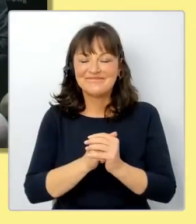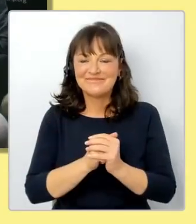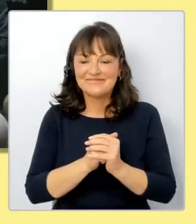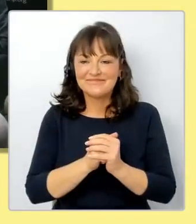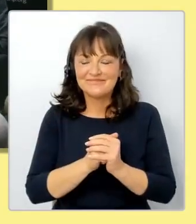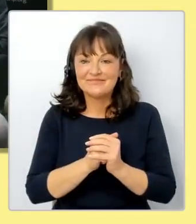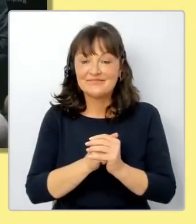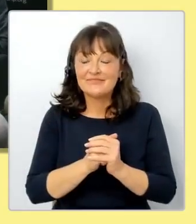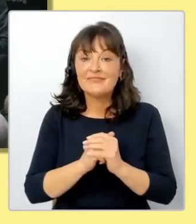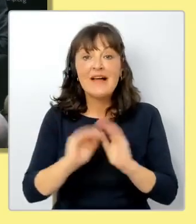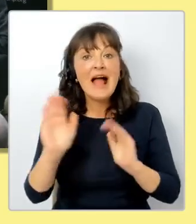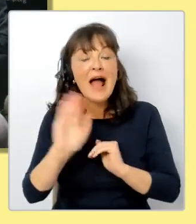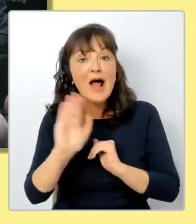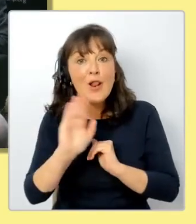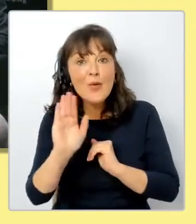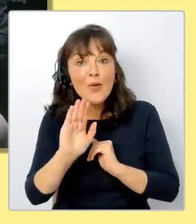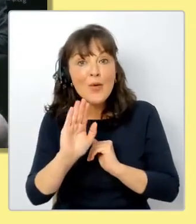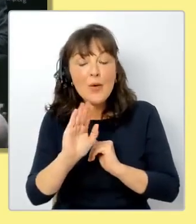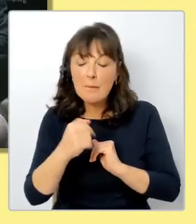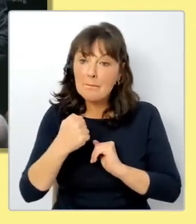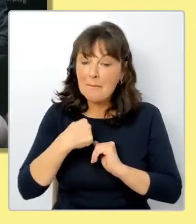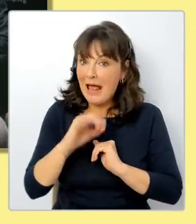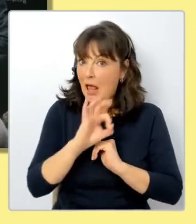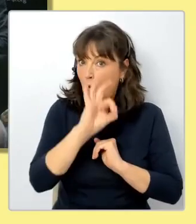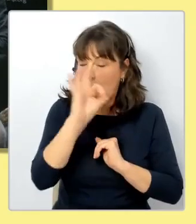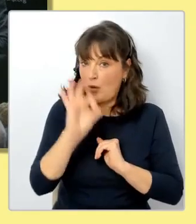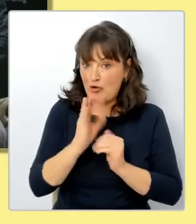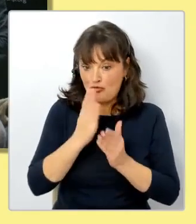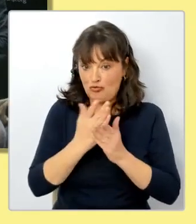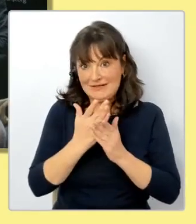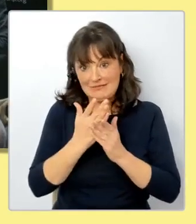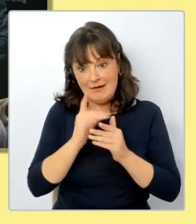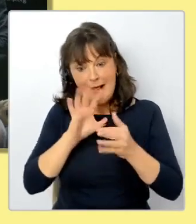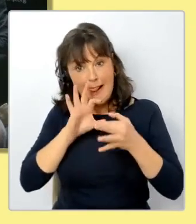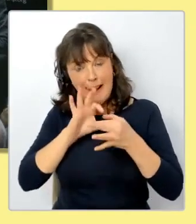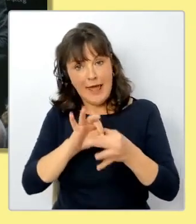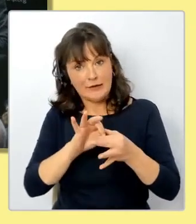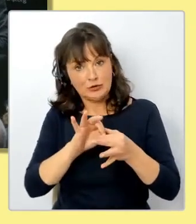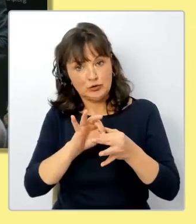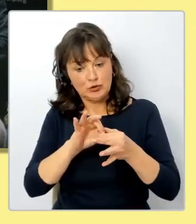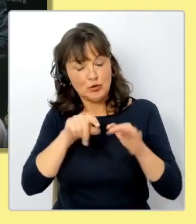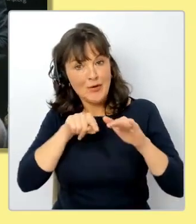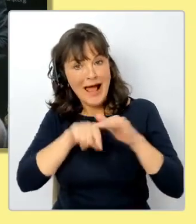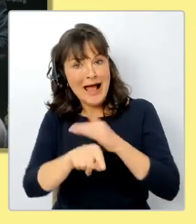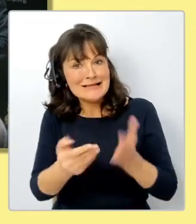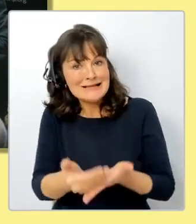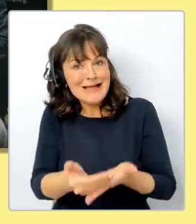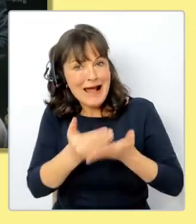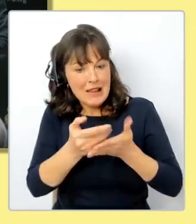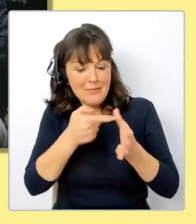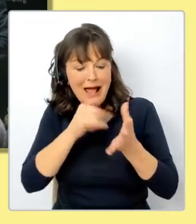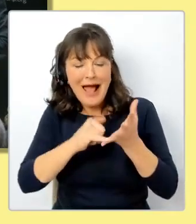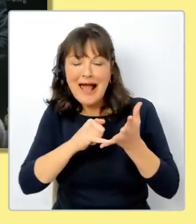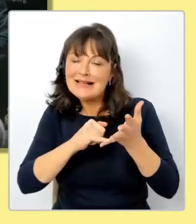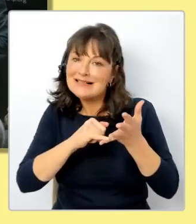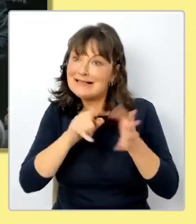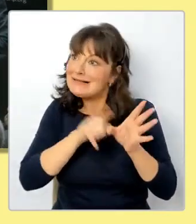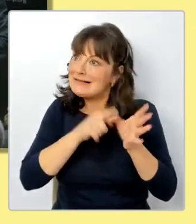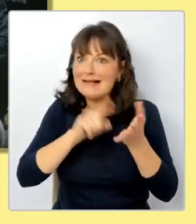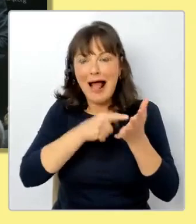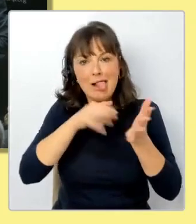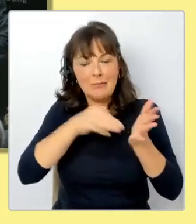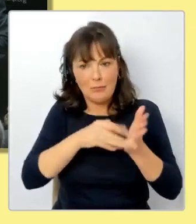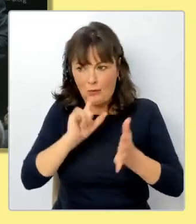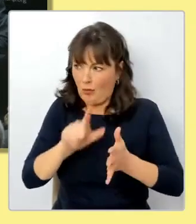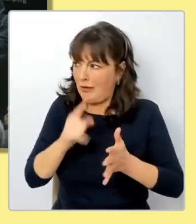Hello, my question is specifically around asylum. We're in the absolutely brilliant city of Glasgow,